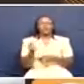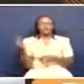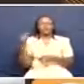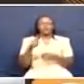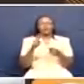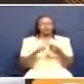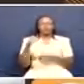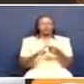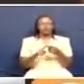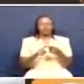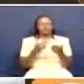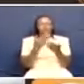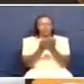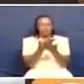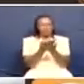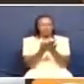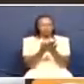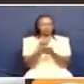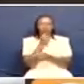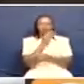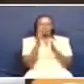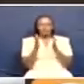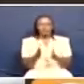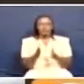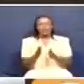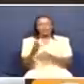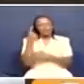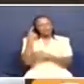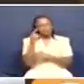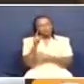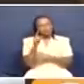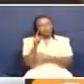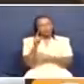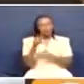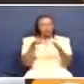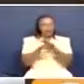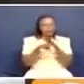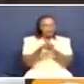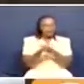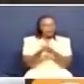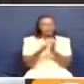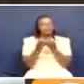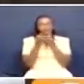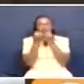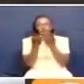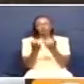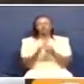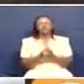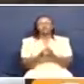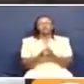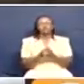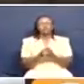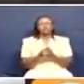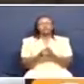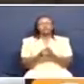we come to the petitioner's application for access to information. Who